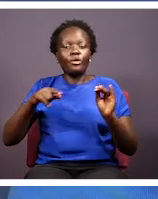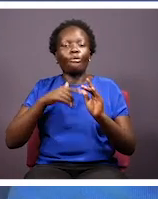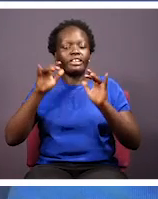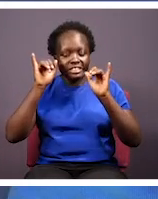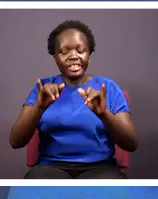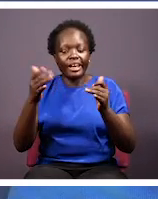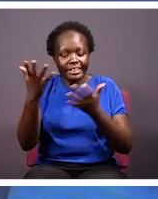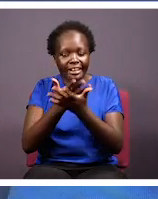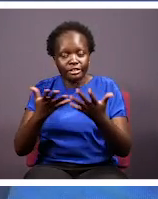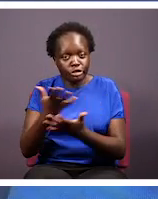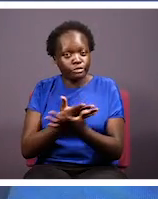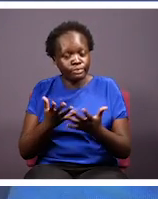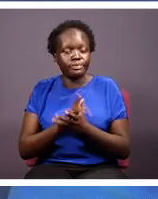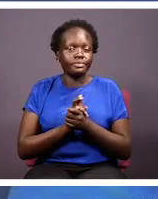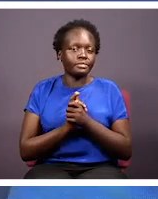engaging